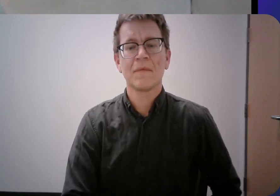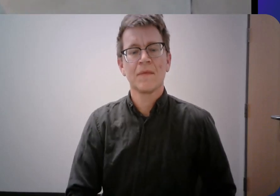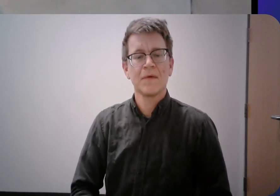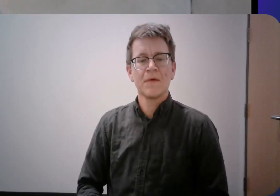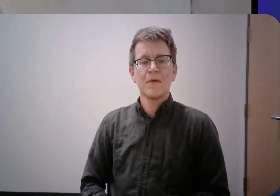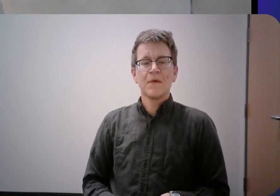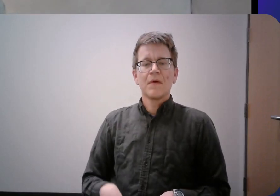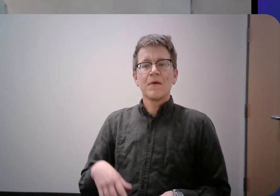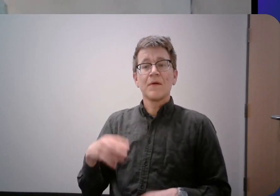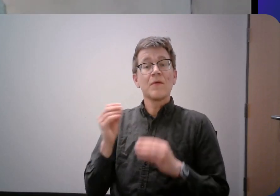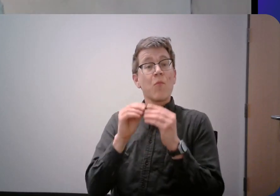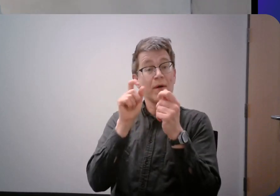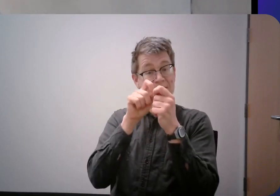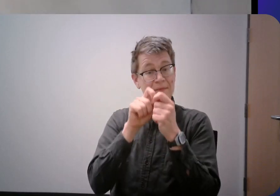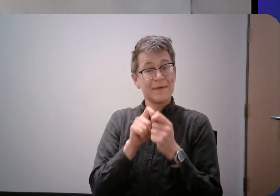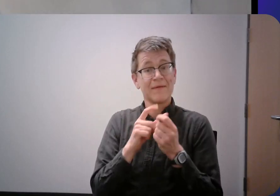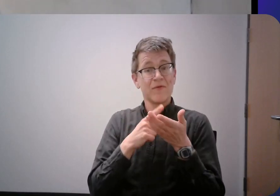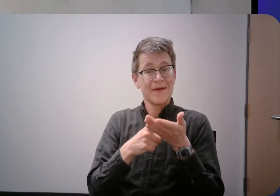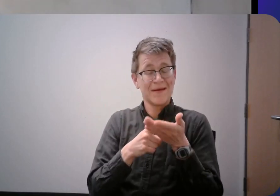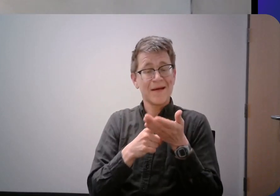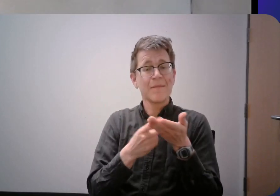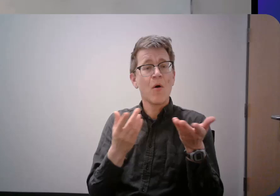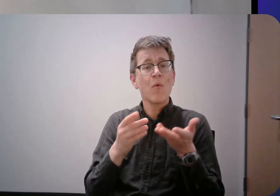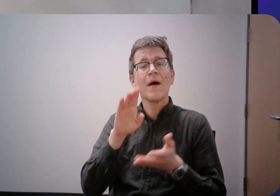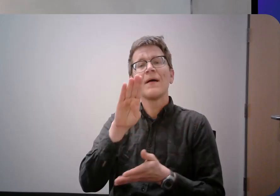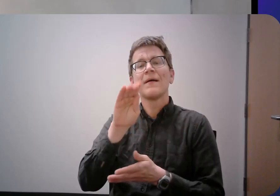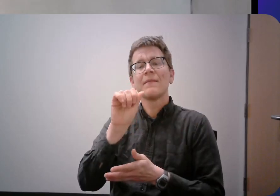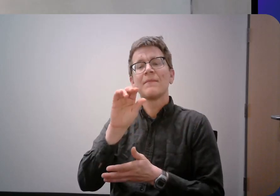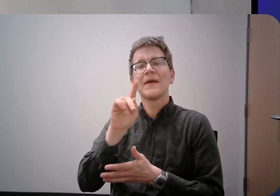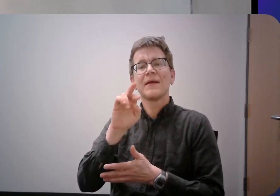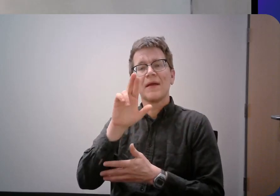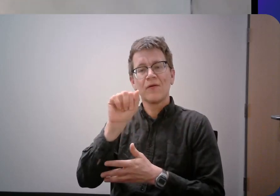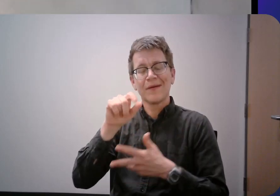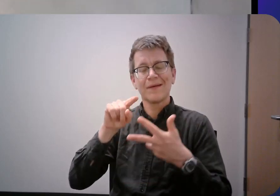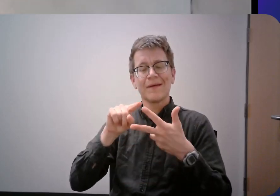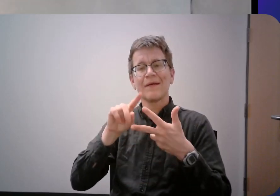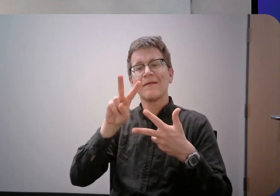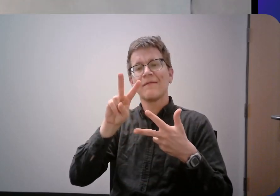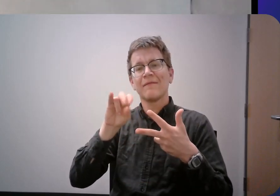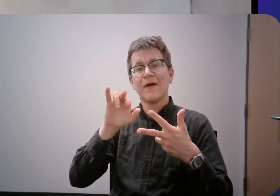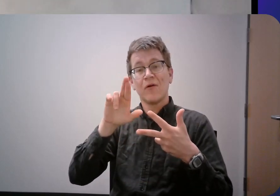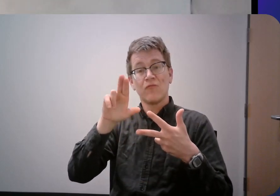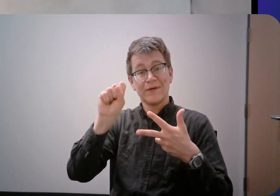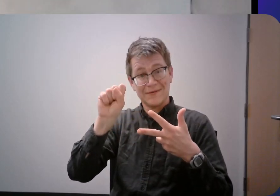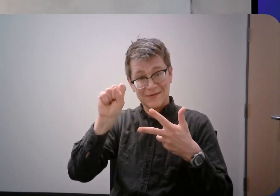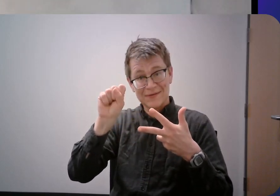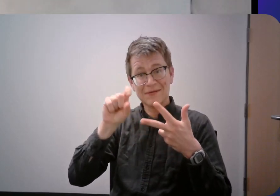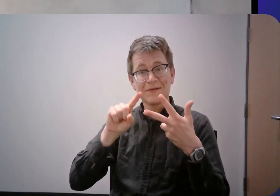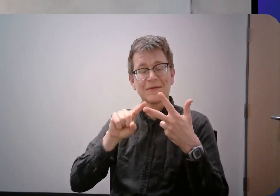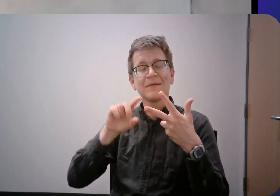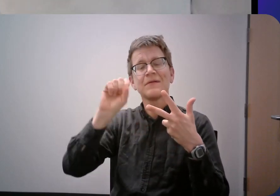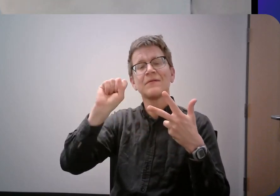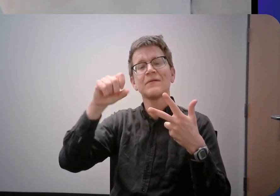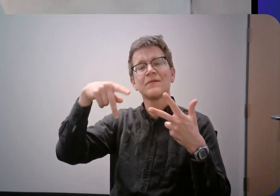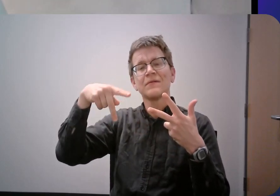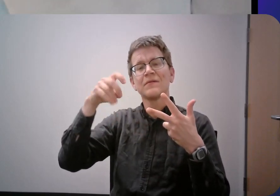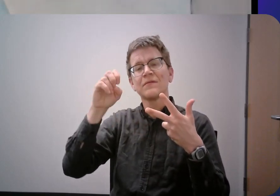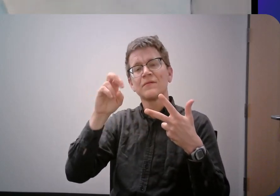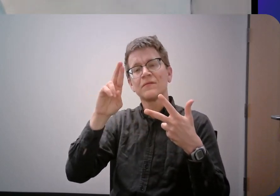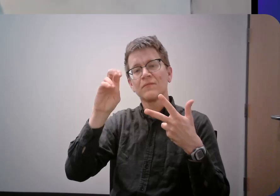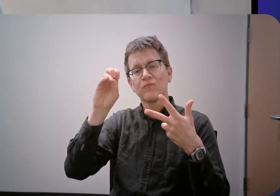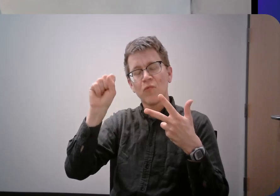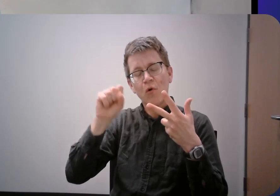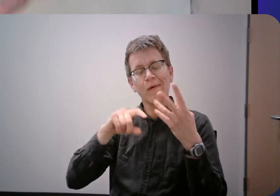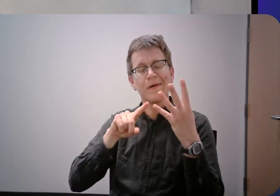microbiology, micro means small, bio means life, ology is the study of. So the word microbiology simply